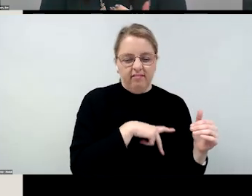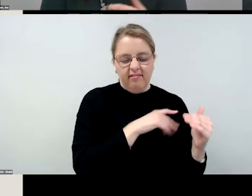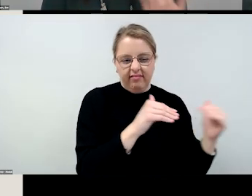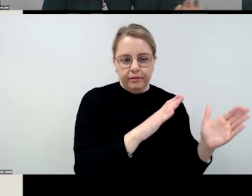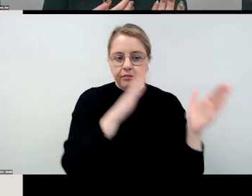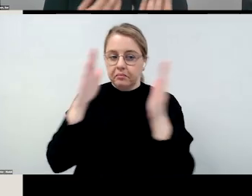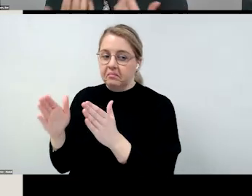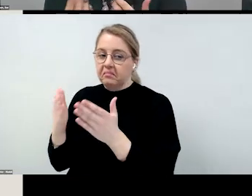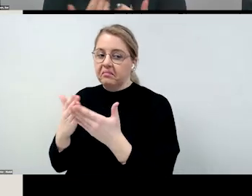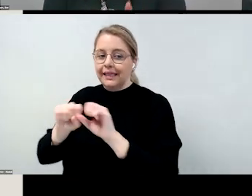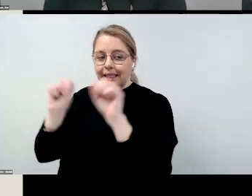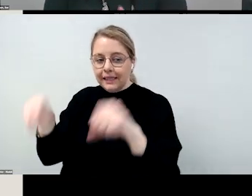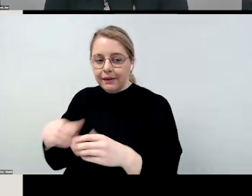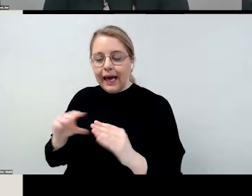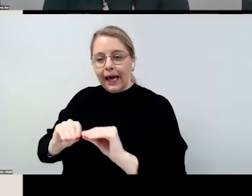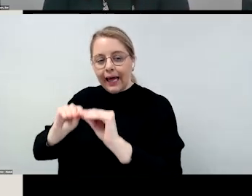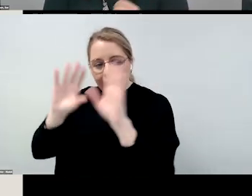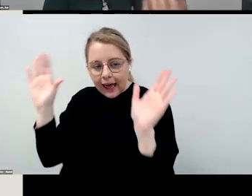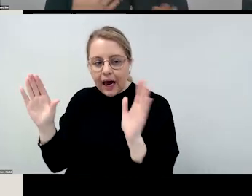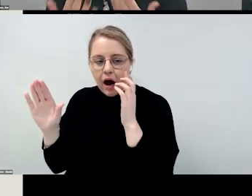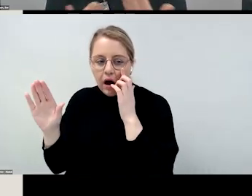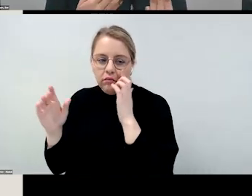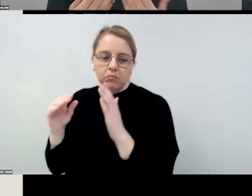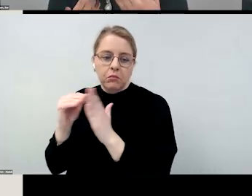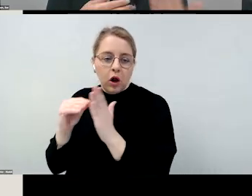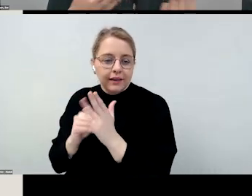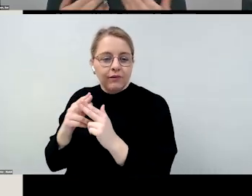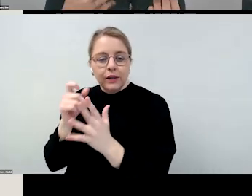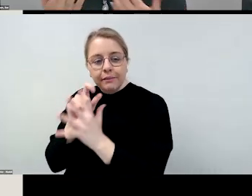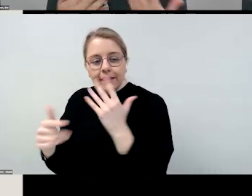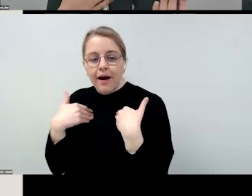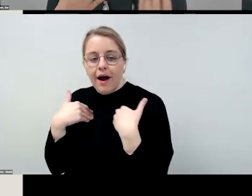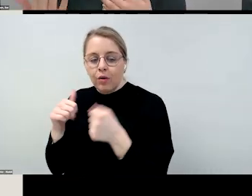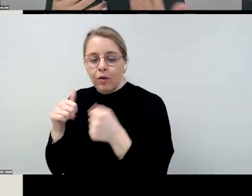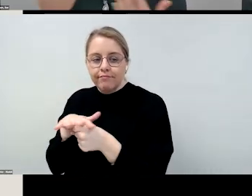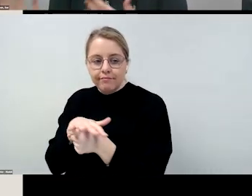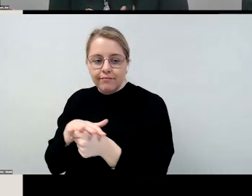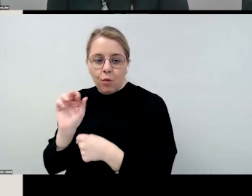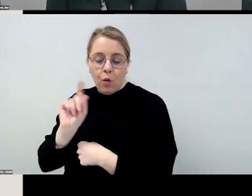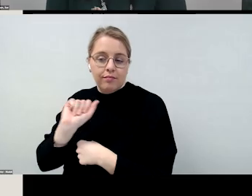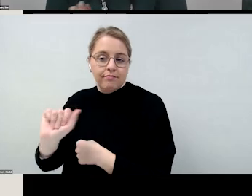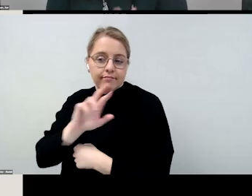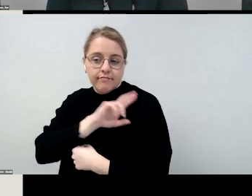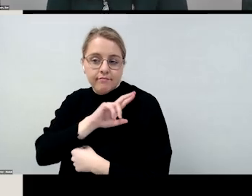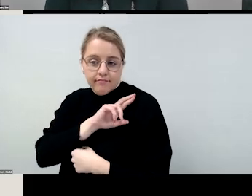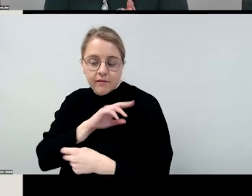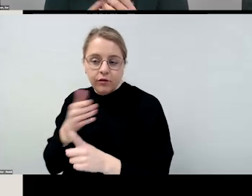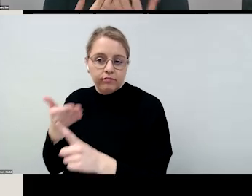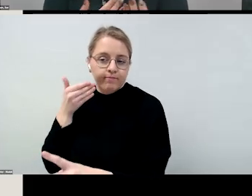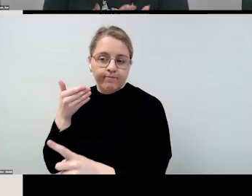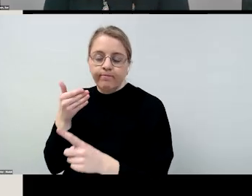and responsibilities for disability and health service workers when it comes to what their responsibility to preventive health